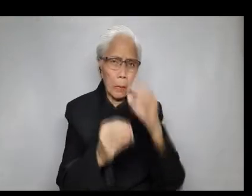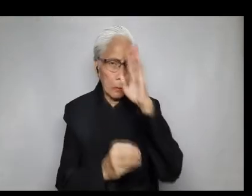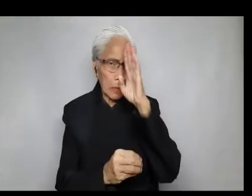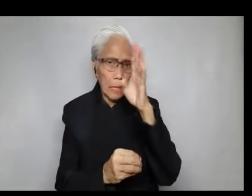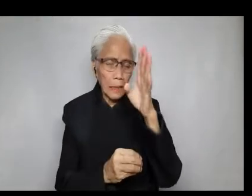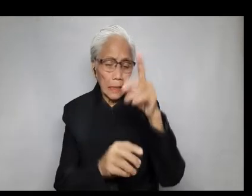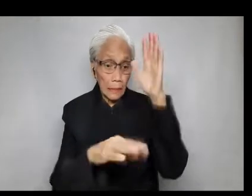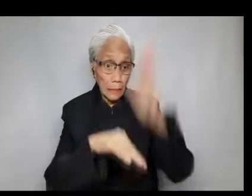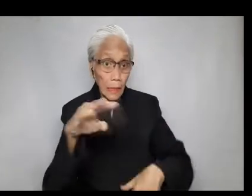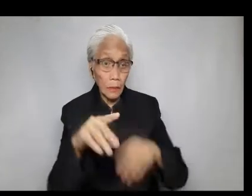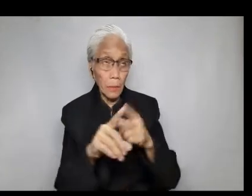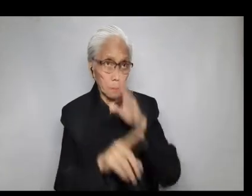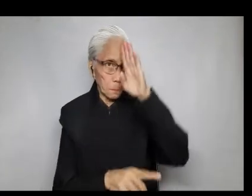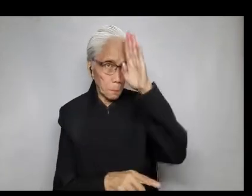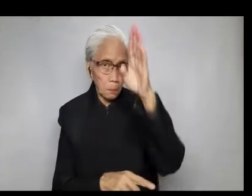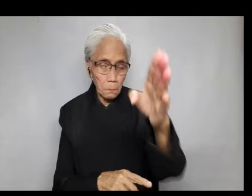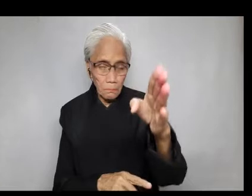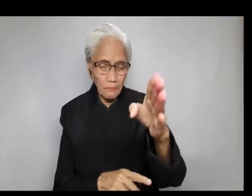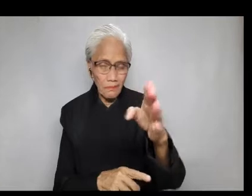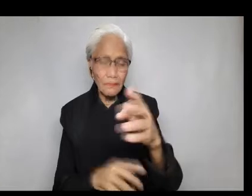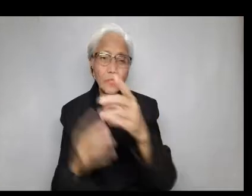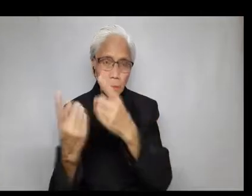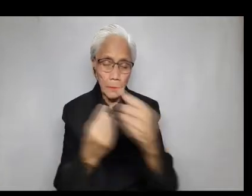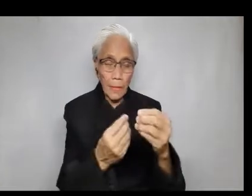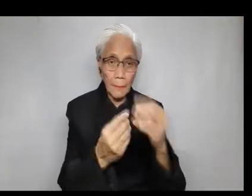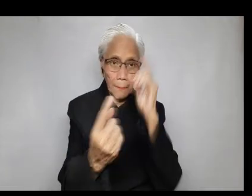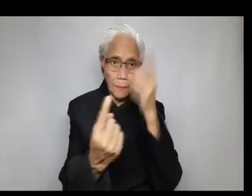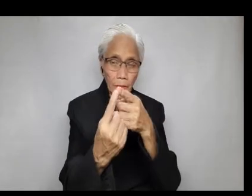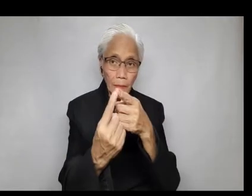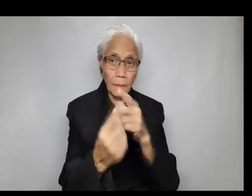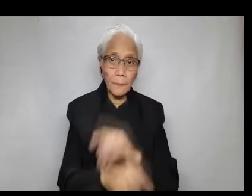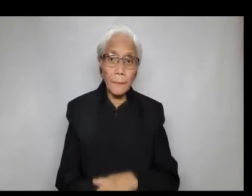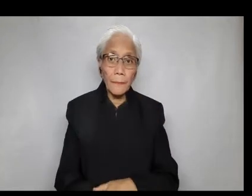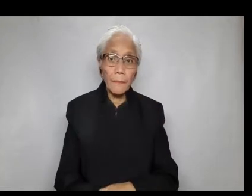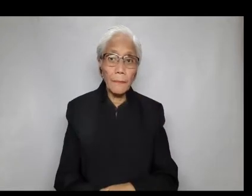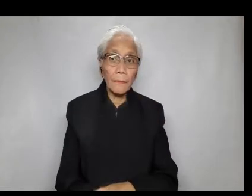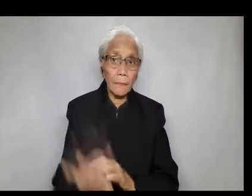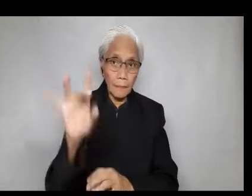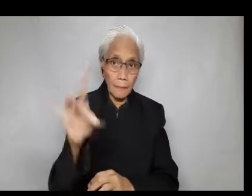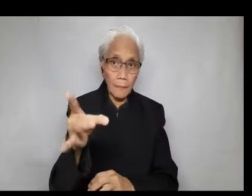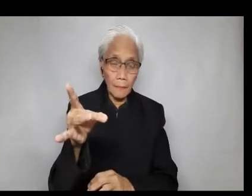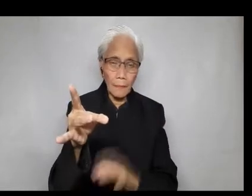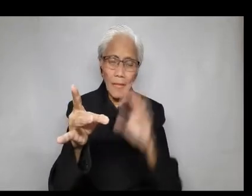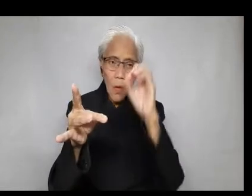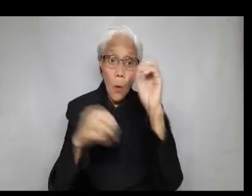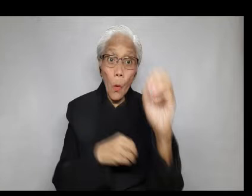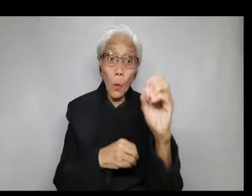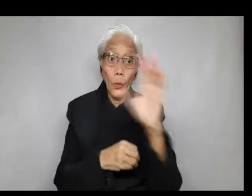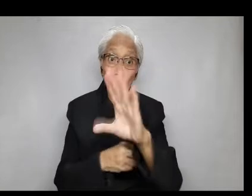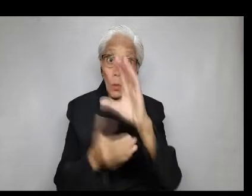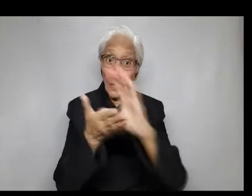more creative than just being straightforward to drive home a point. Number